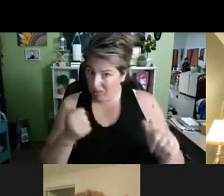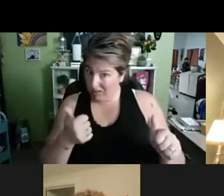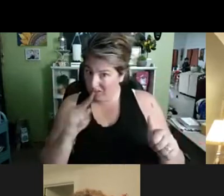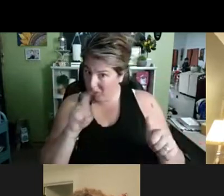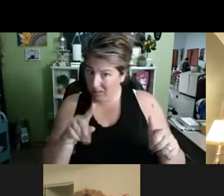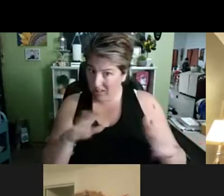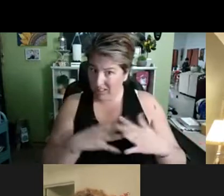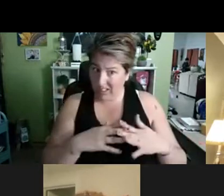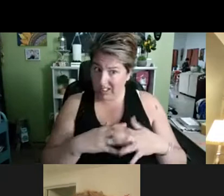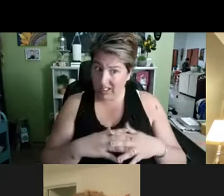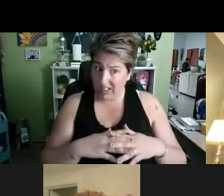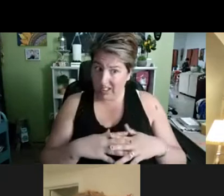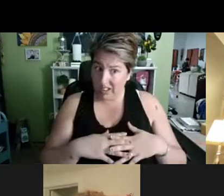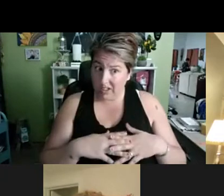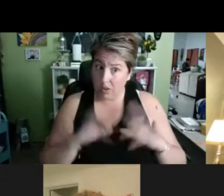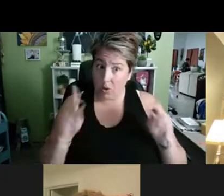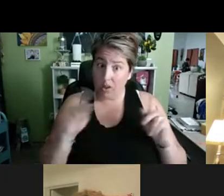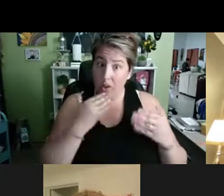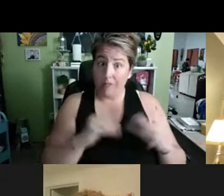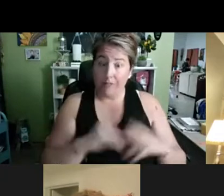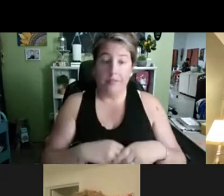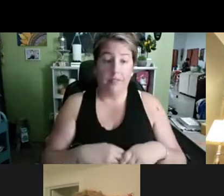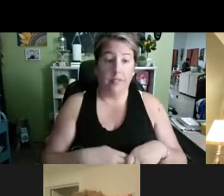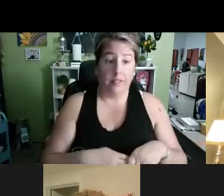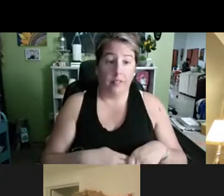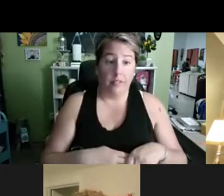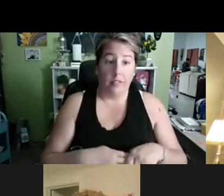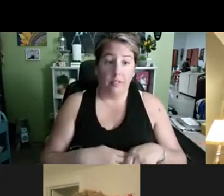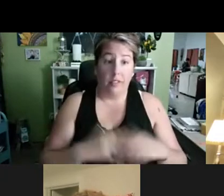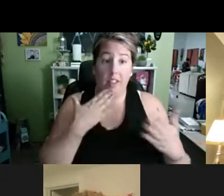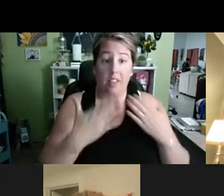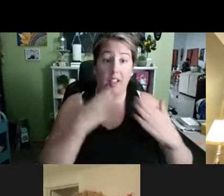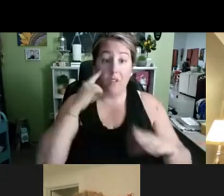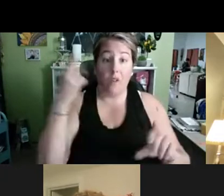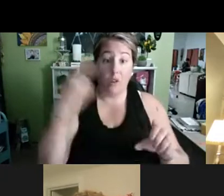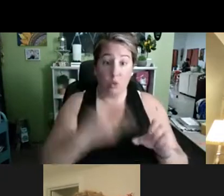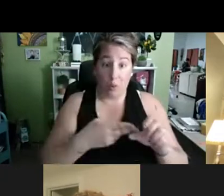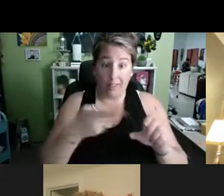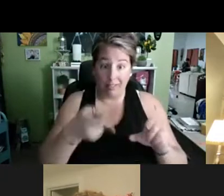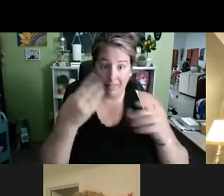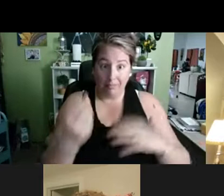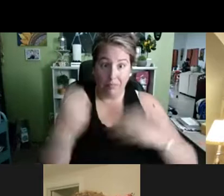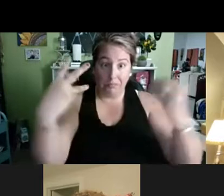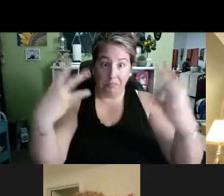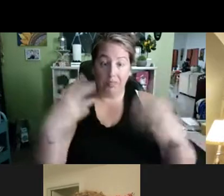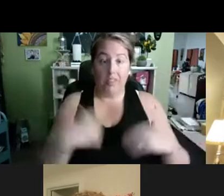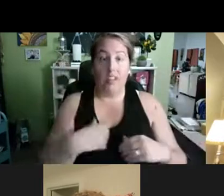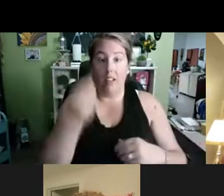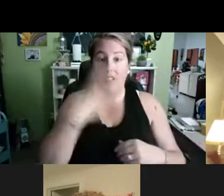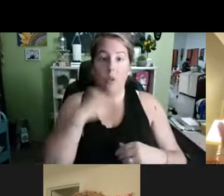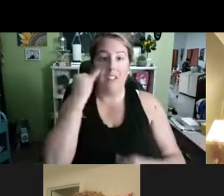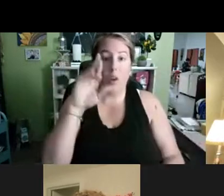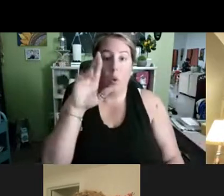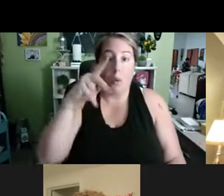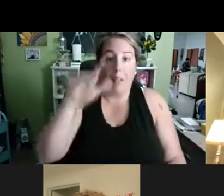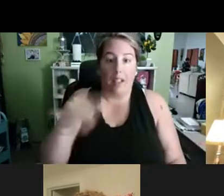questions? Good. Okay. Thanks for joining. Let us know if you rewatch it. And thank you,